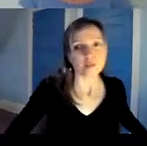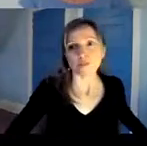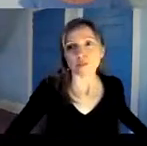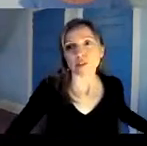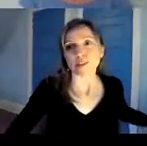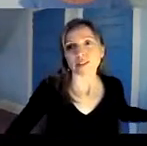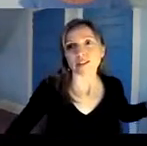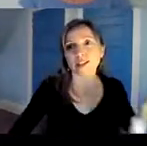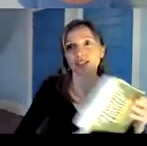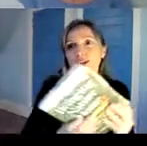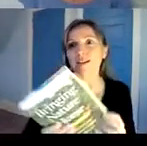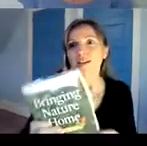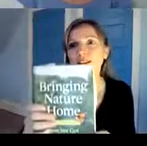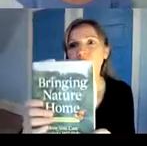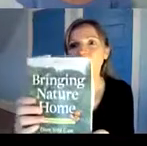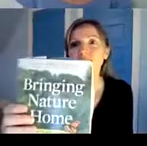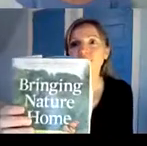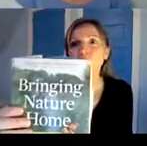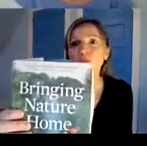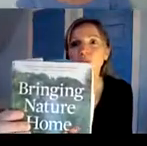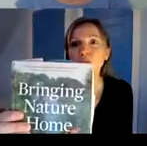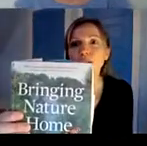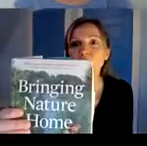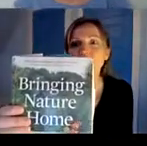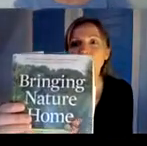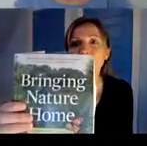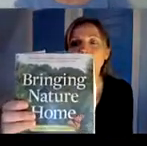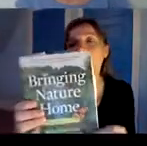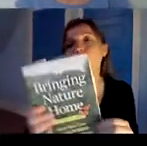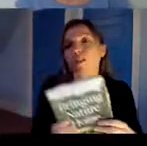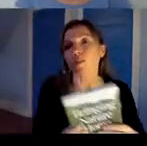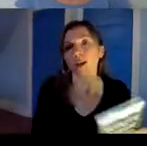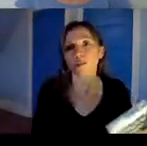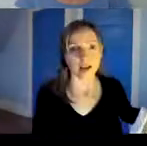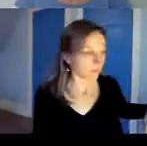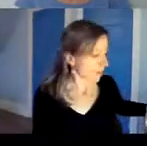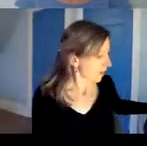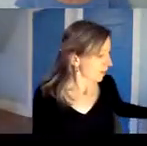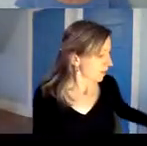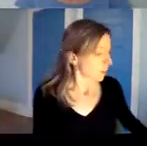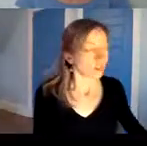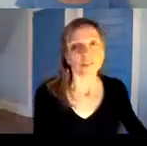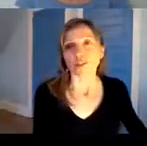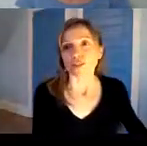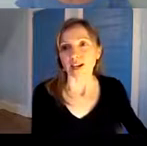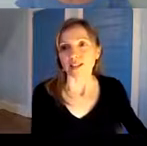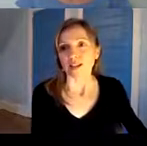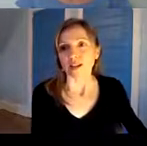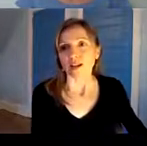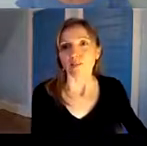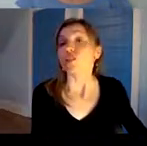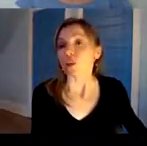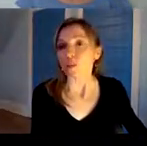Some of you might be familiar with Douglas Talamé. This is his book from 2007. He has a recent book out now, which is called Nature's